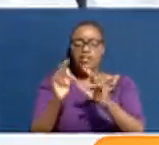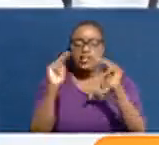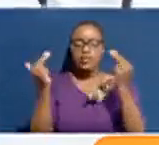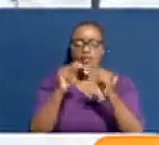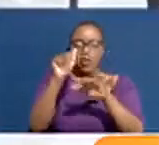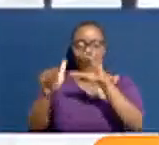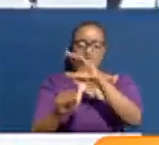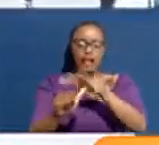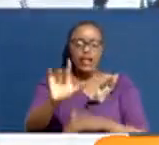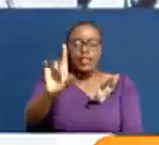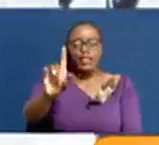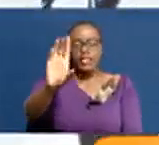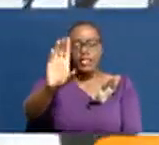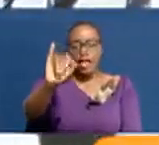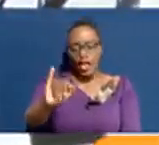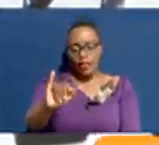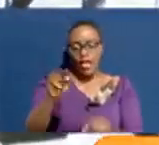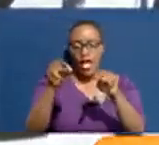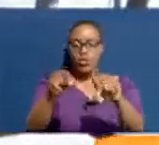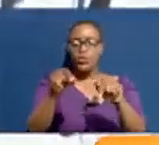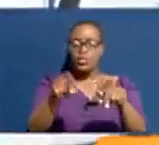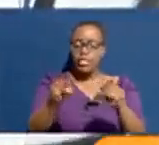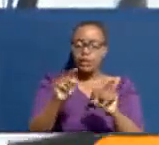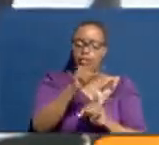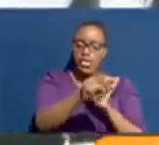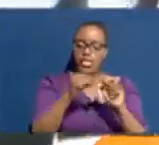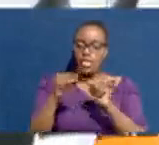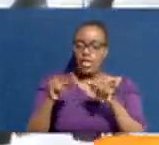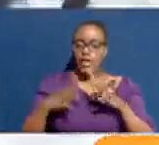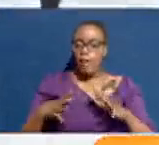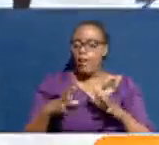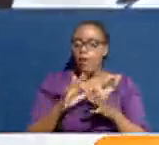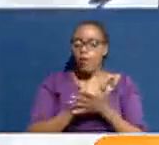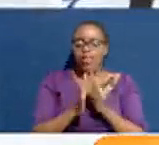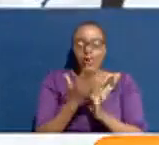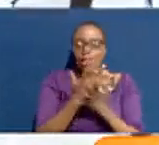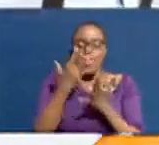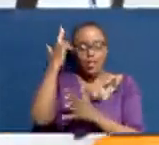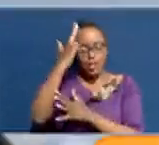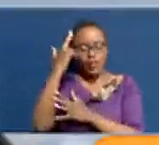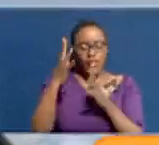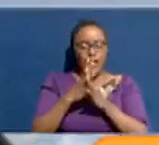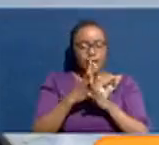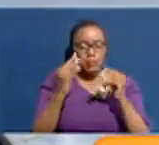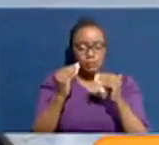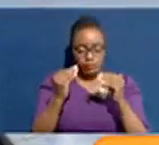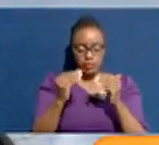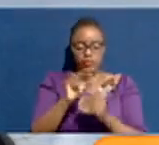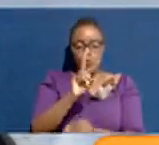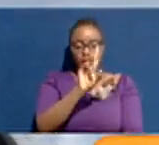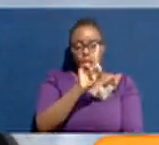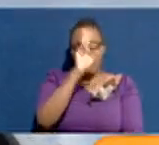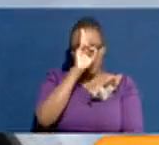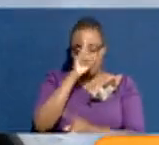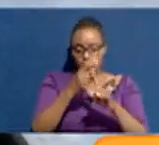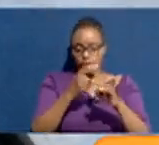Directorate of Criminal Investigations, accusing them of extrajudicial killings and enforced disappearances, 21 officers drawn